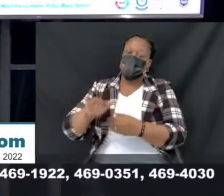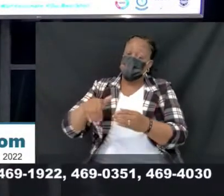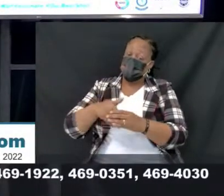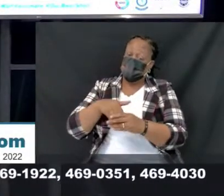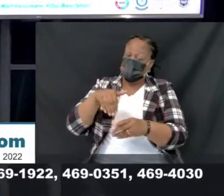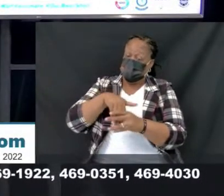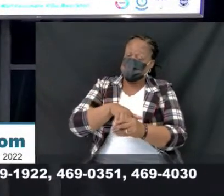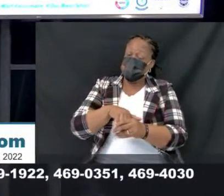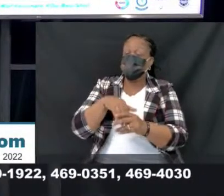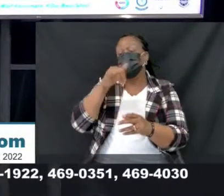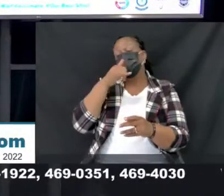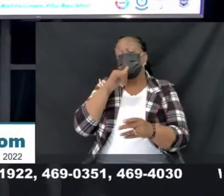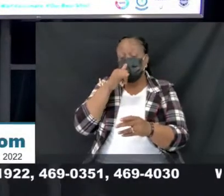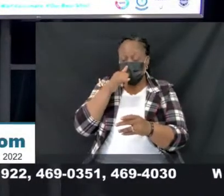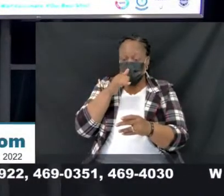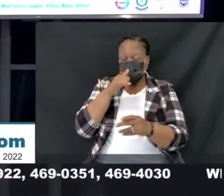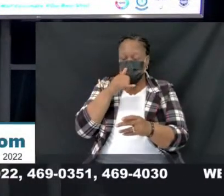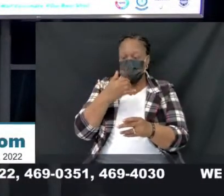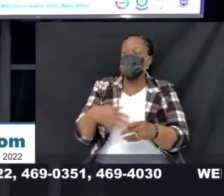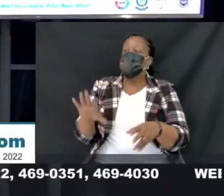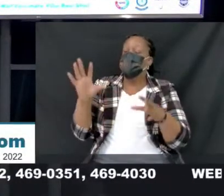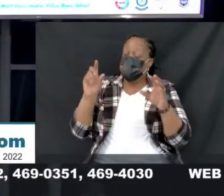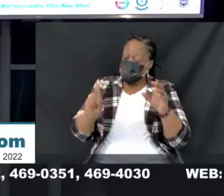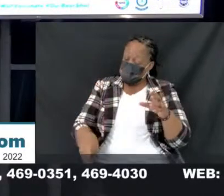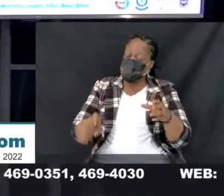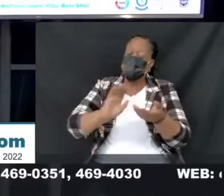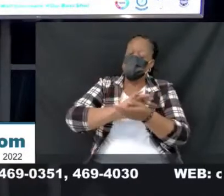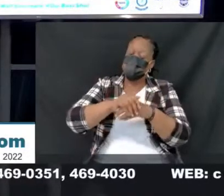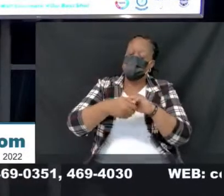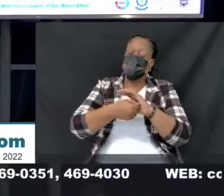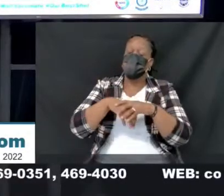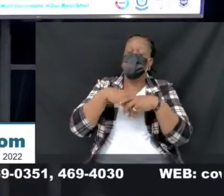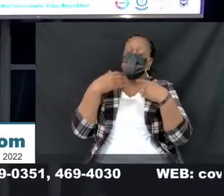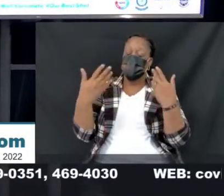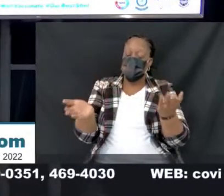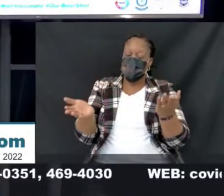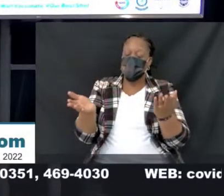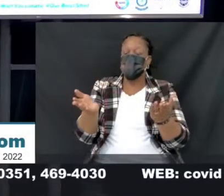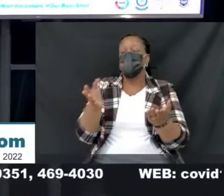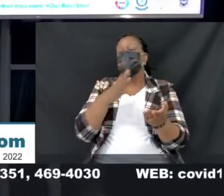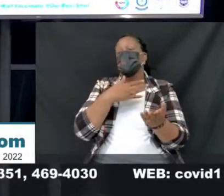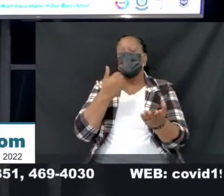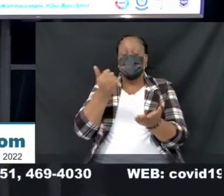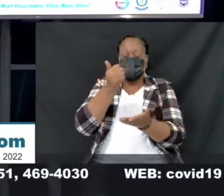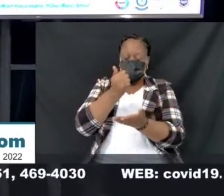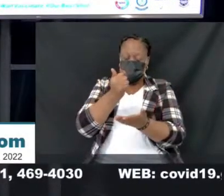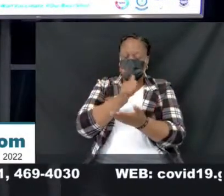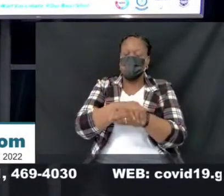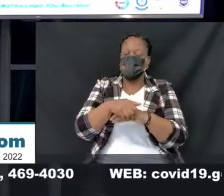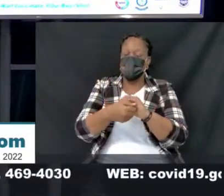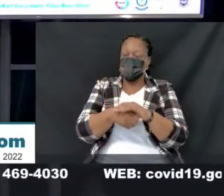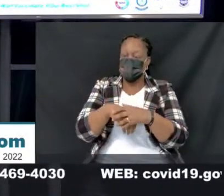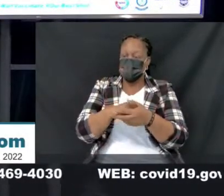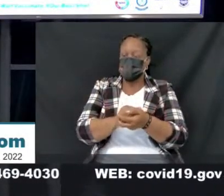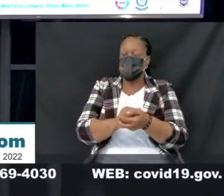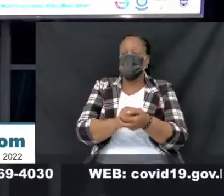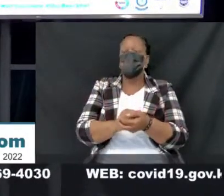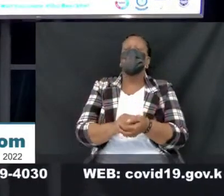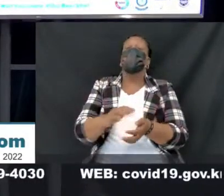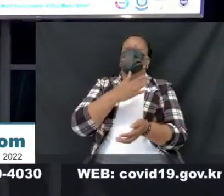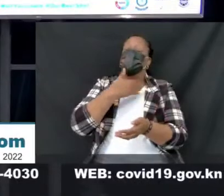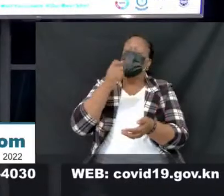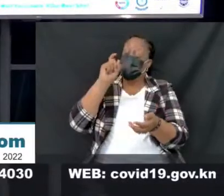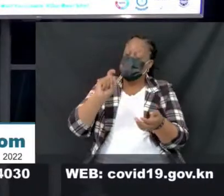establishment, practice good hand hygiene and other sanitization behavior, and wear a face mask, except, of